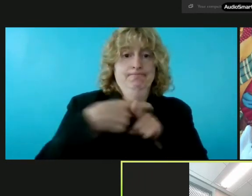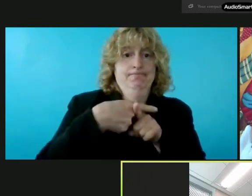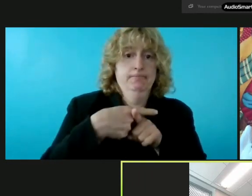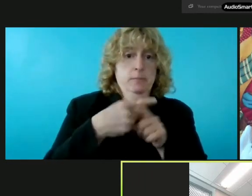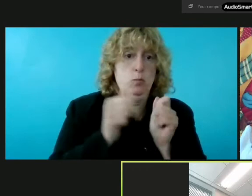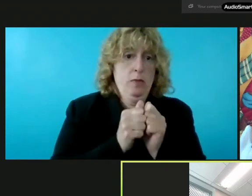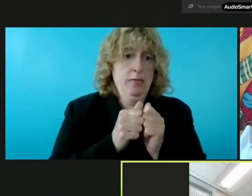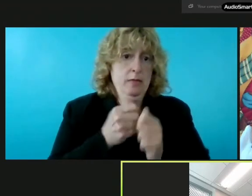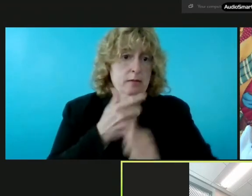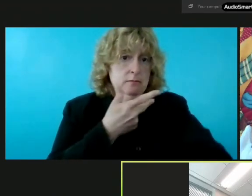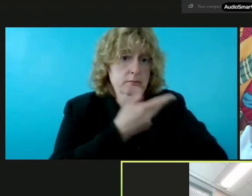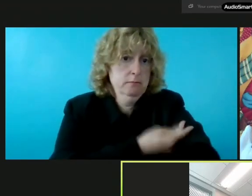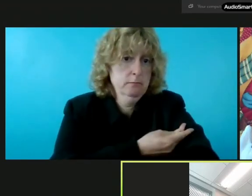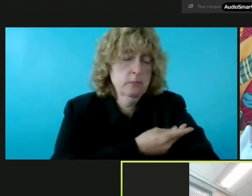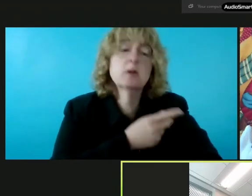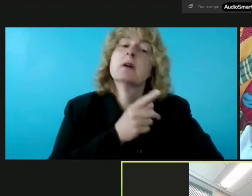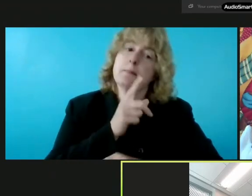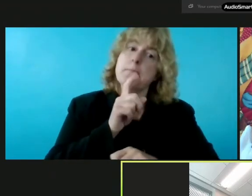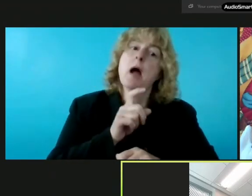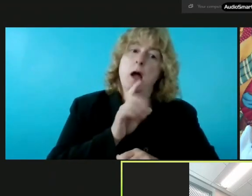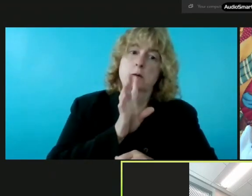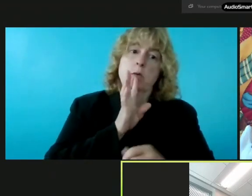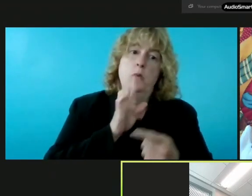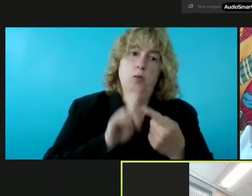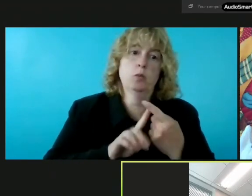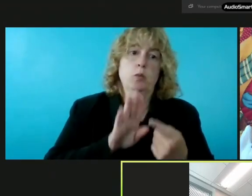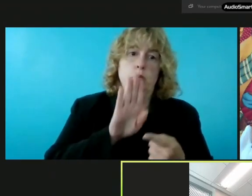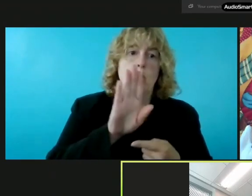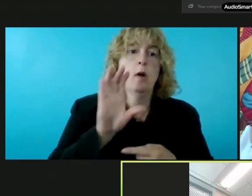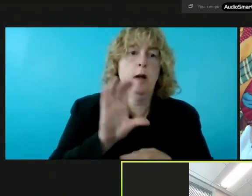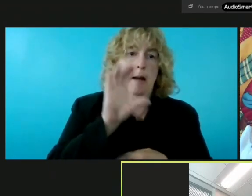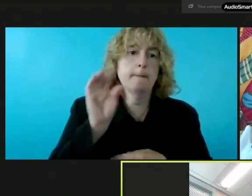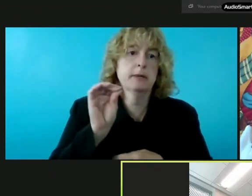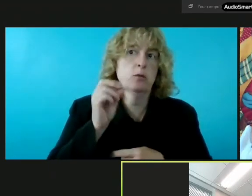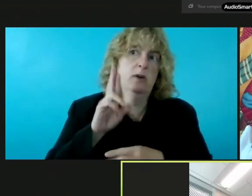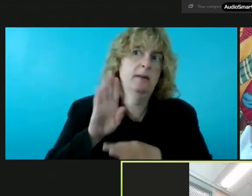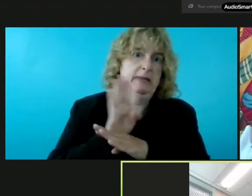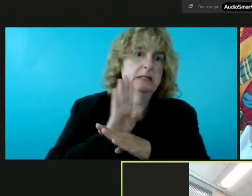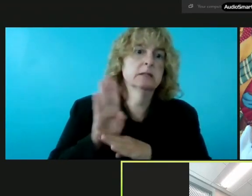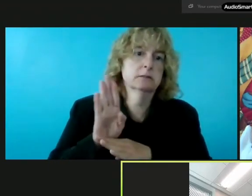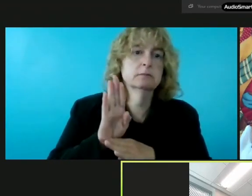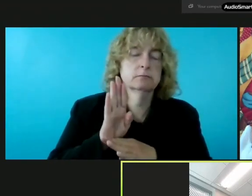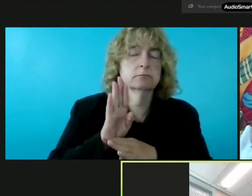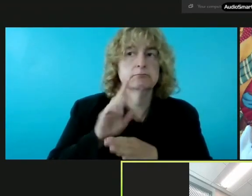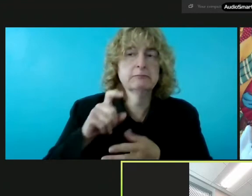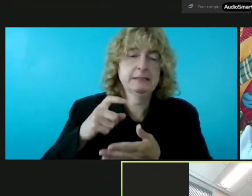need to talk to your employer about that. And with that video that was just shown about,